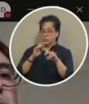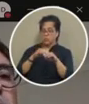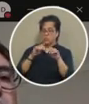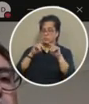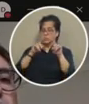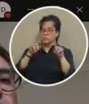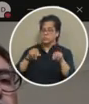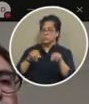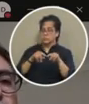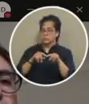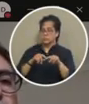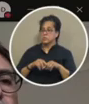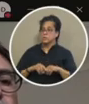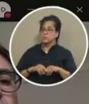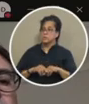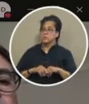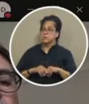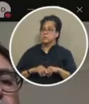Let me share my screen.